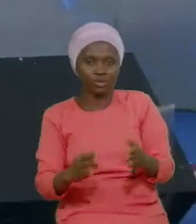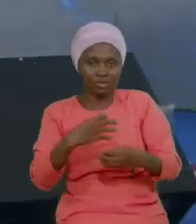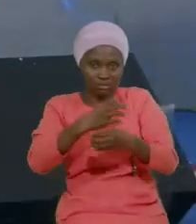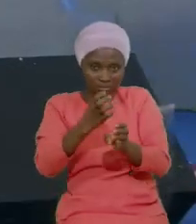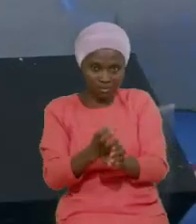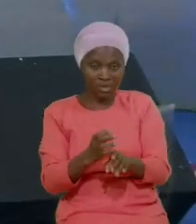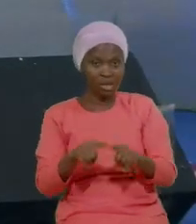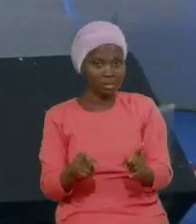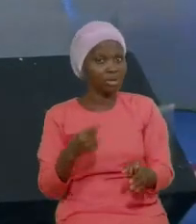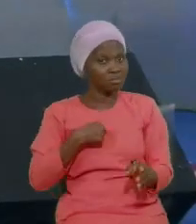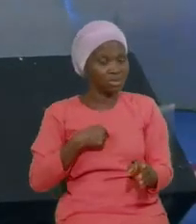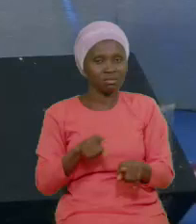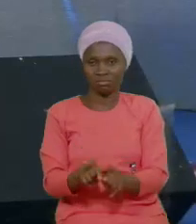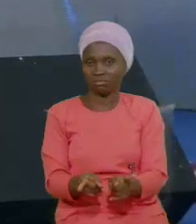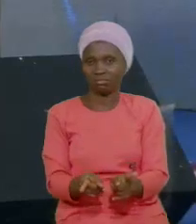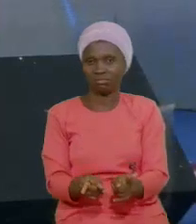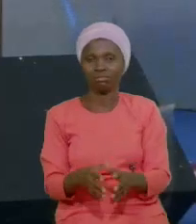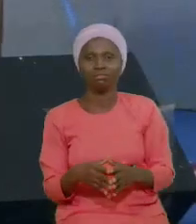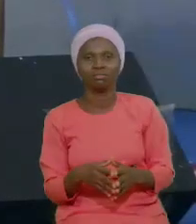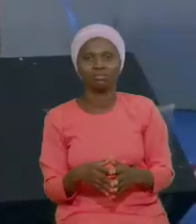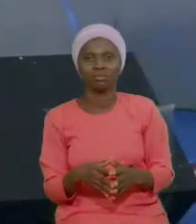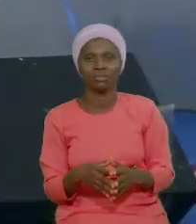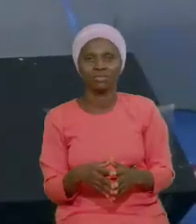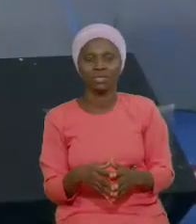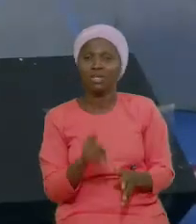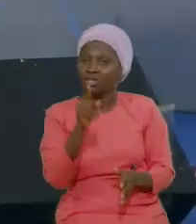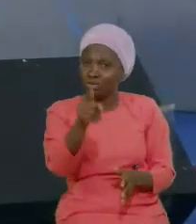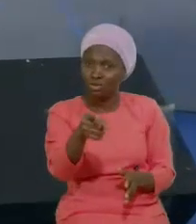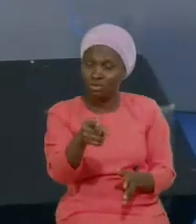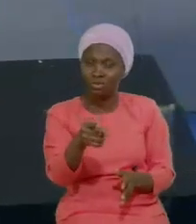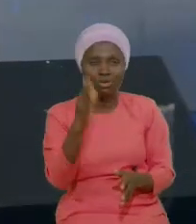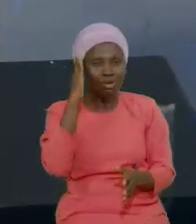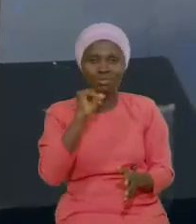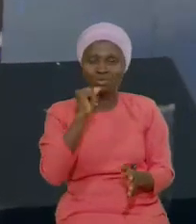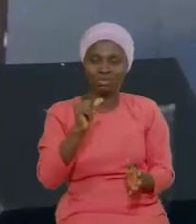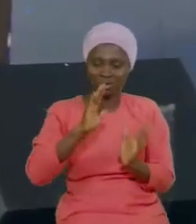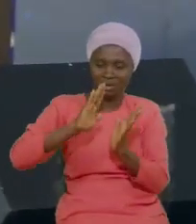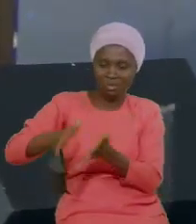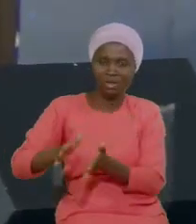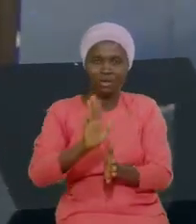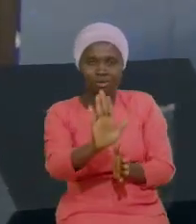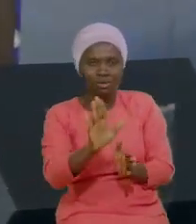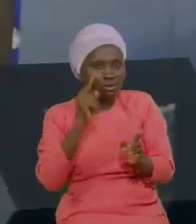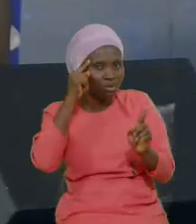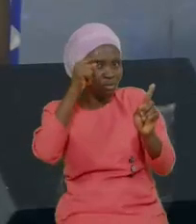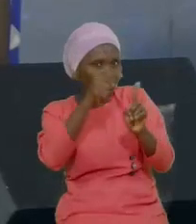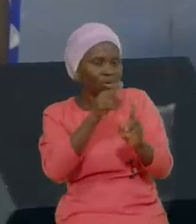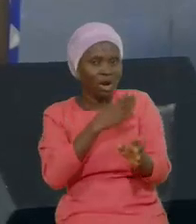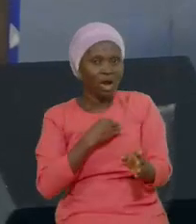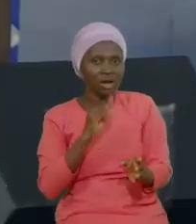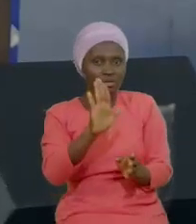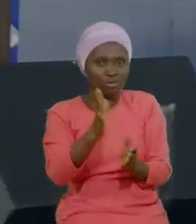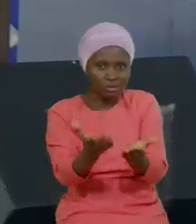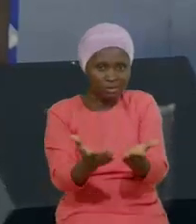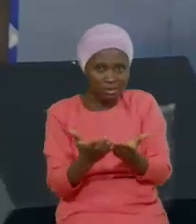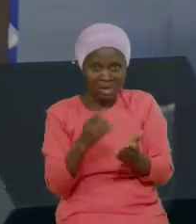me, I'm different. You will not abandon your goal and your desire because